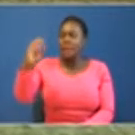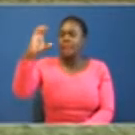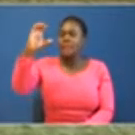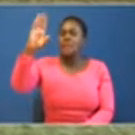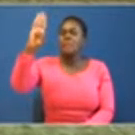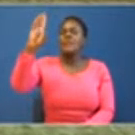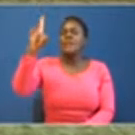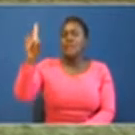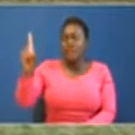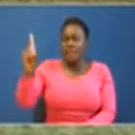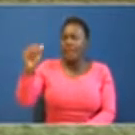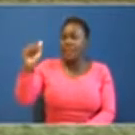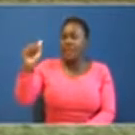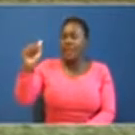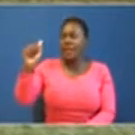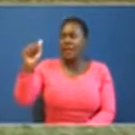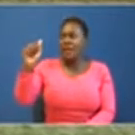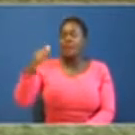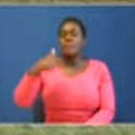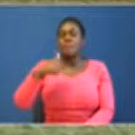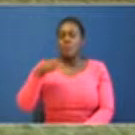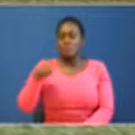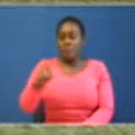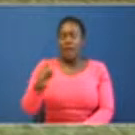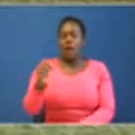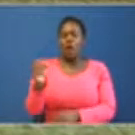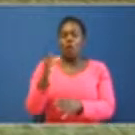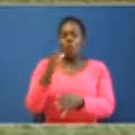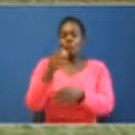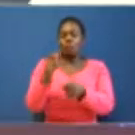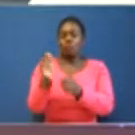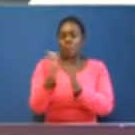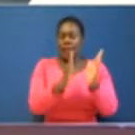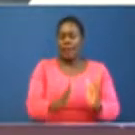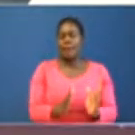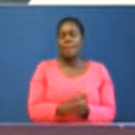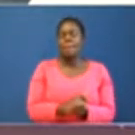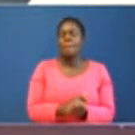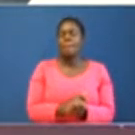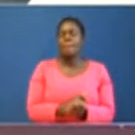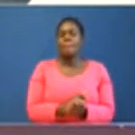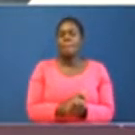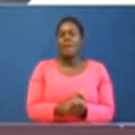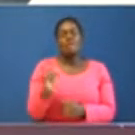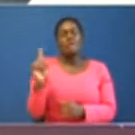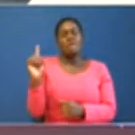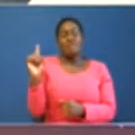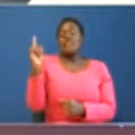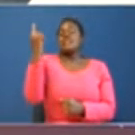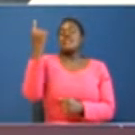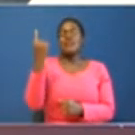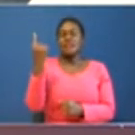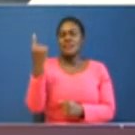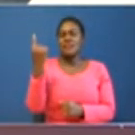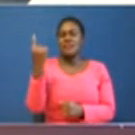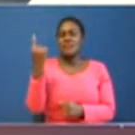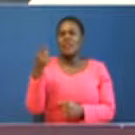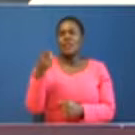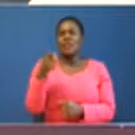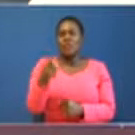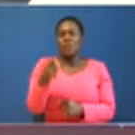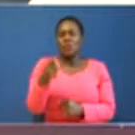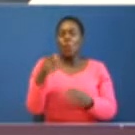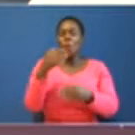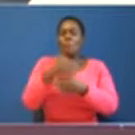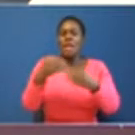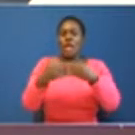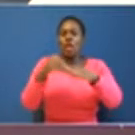you're an organizer though for that one yes yes and what what came out of it i mean you people built on what we